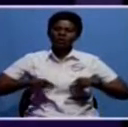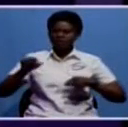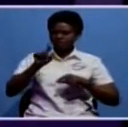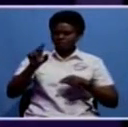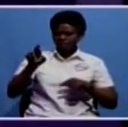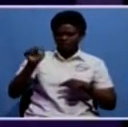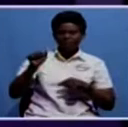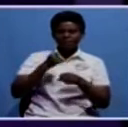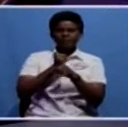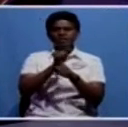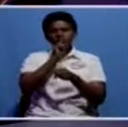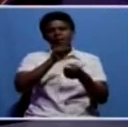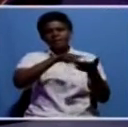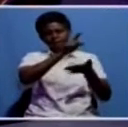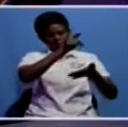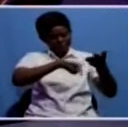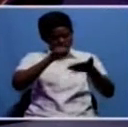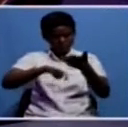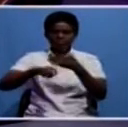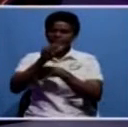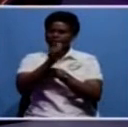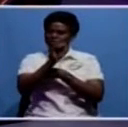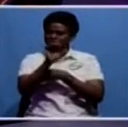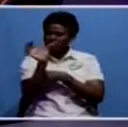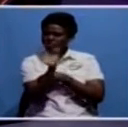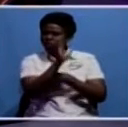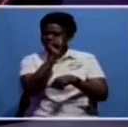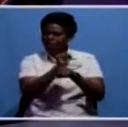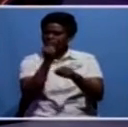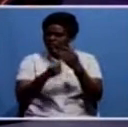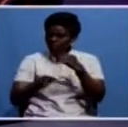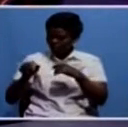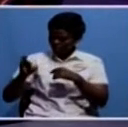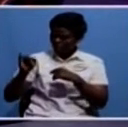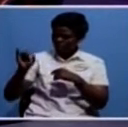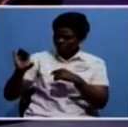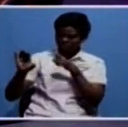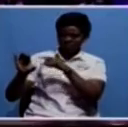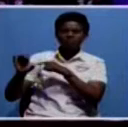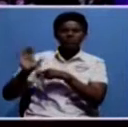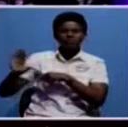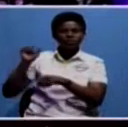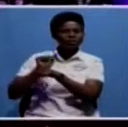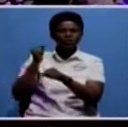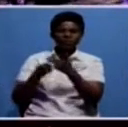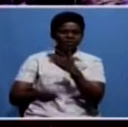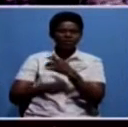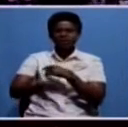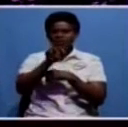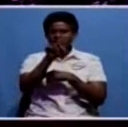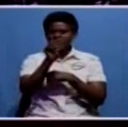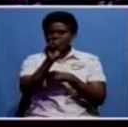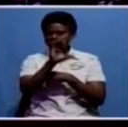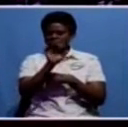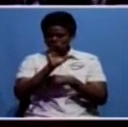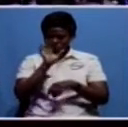make sure that people pay their taxes. What is the SEC there for? What is the FIC there for? What is the Drug Enforcement Commission there for? What is the